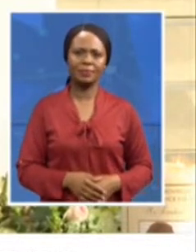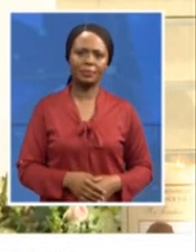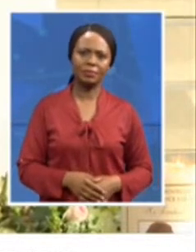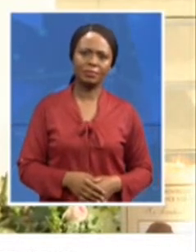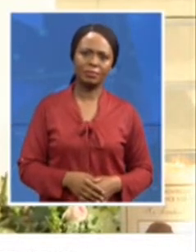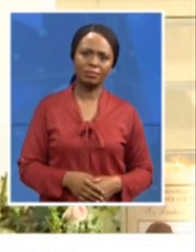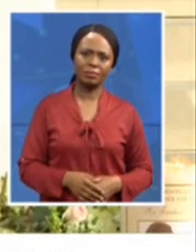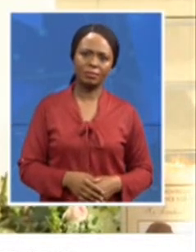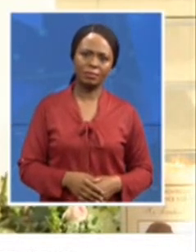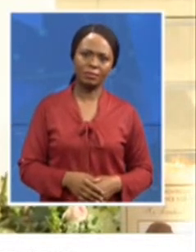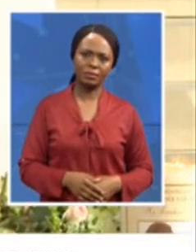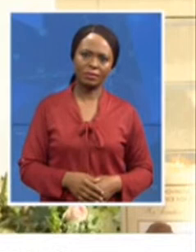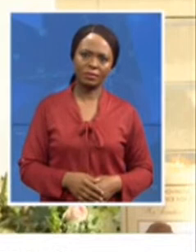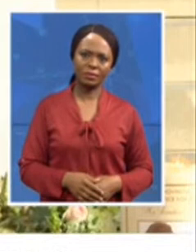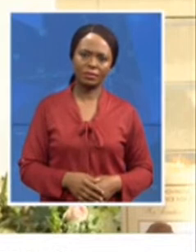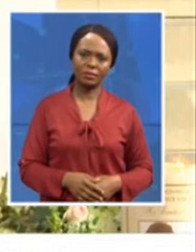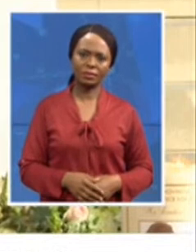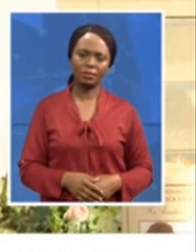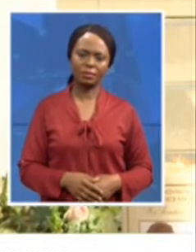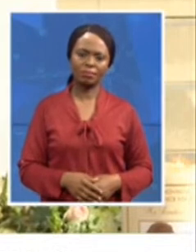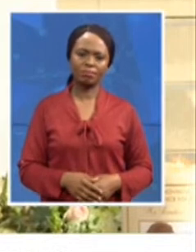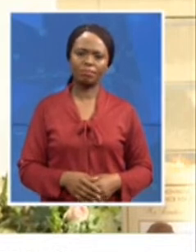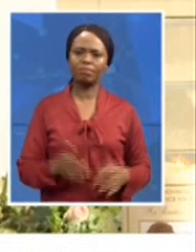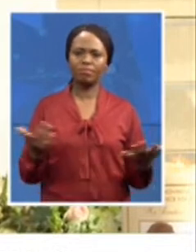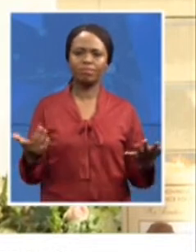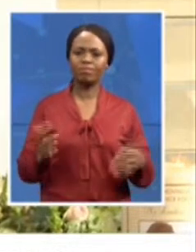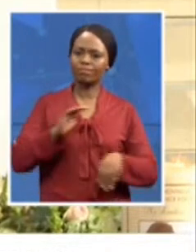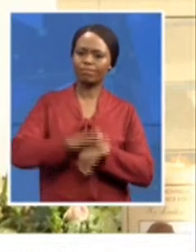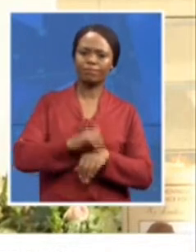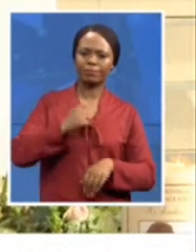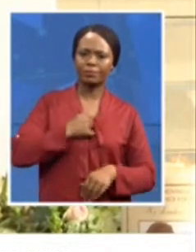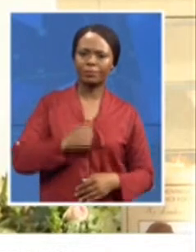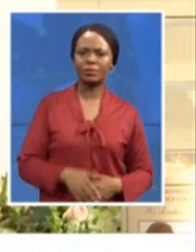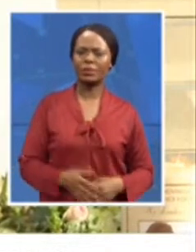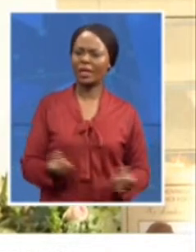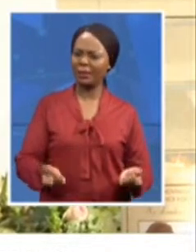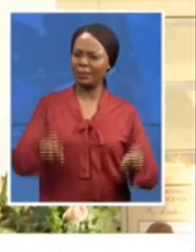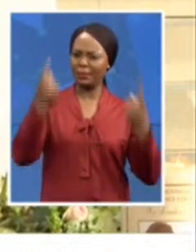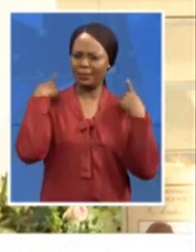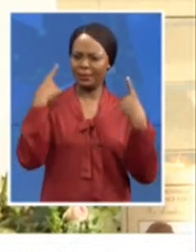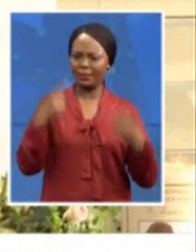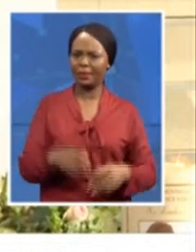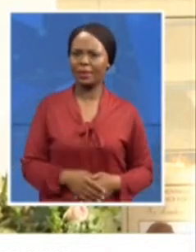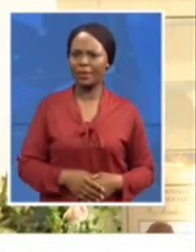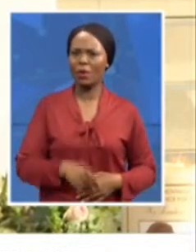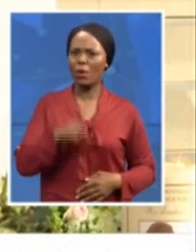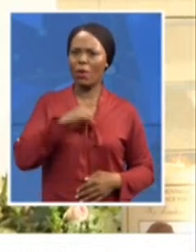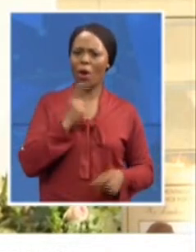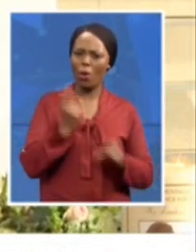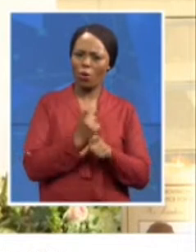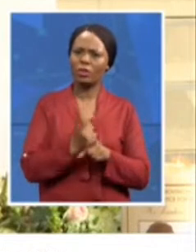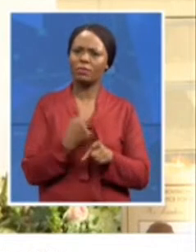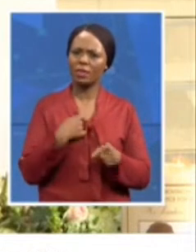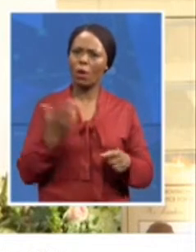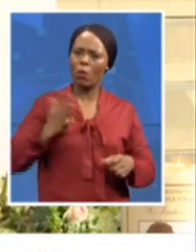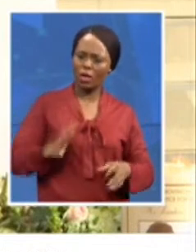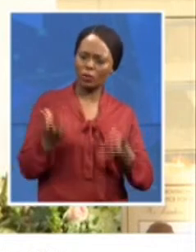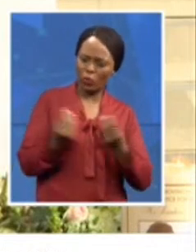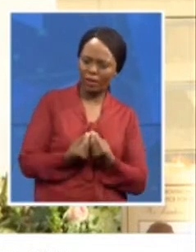not understand why I would interact with Goko with such earnestness and